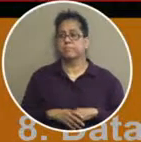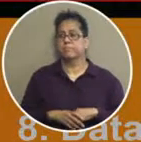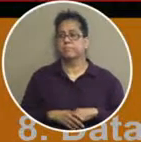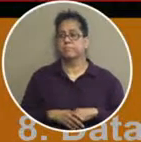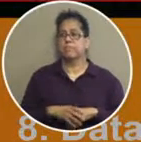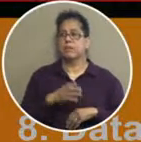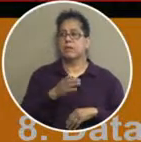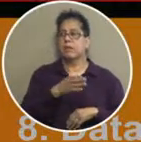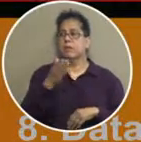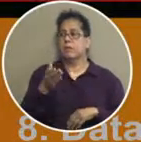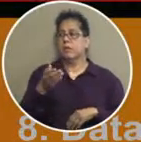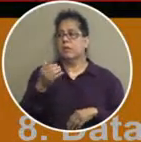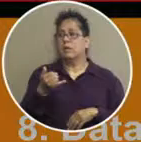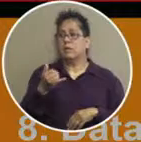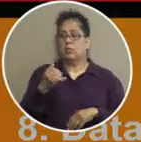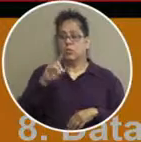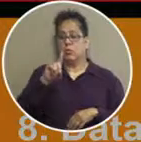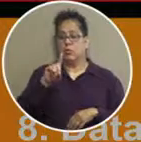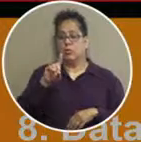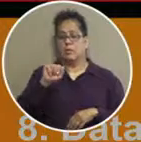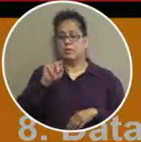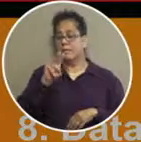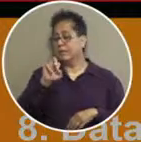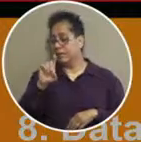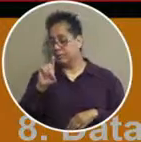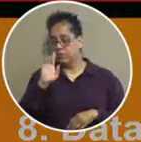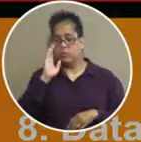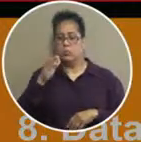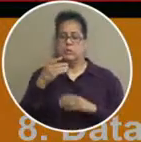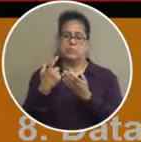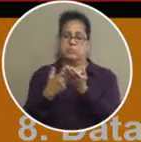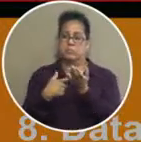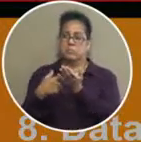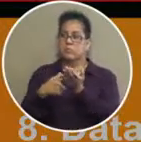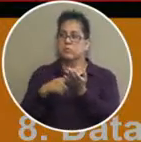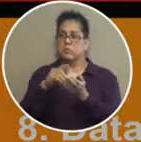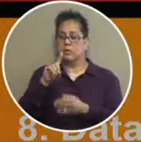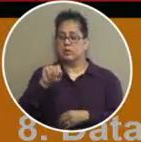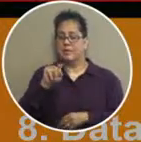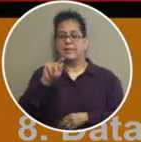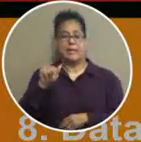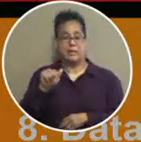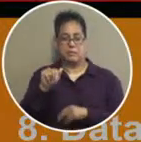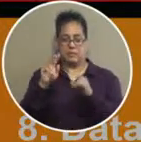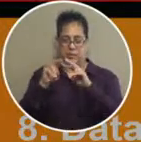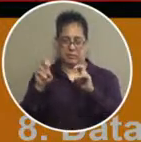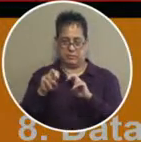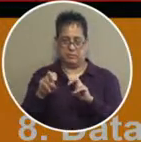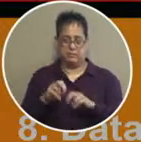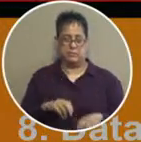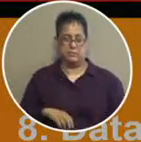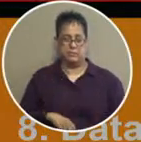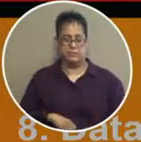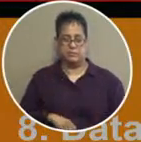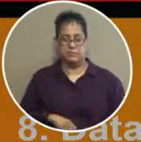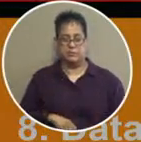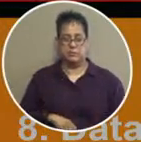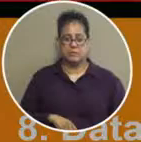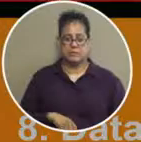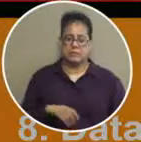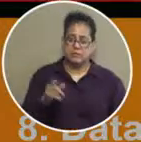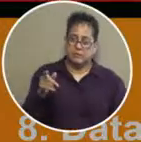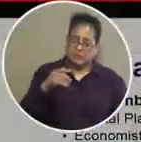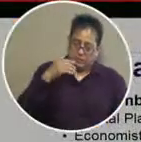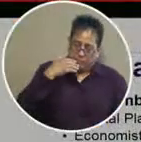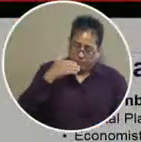And we're going to be moving on now. David Coronado is going to be discussing data analysis with you. Thank you. Hi, thank you,